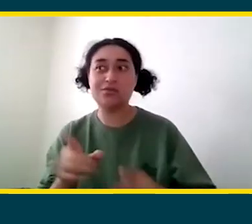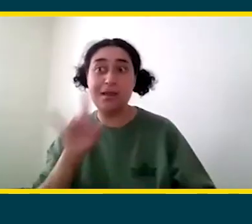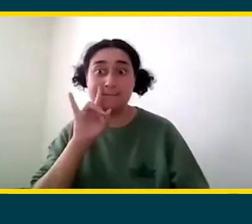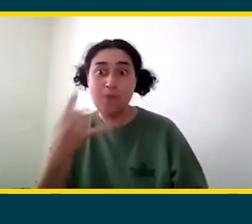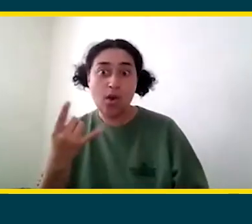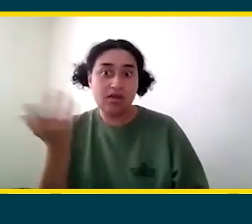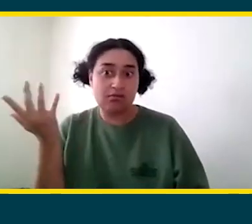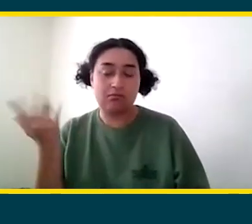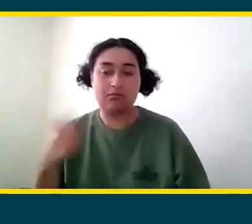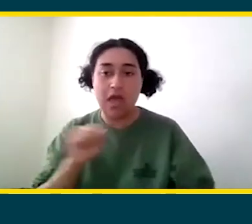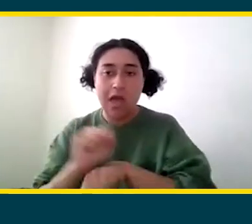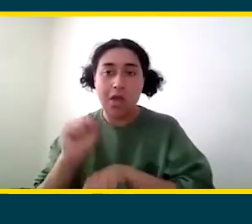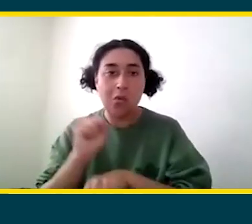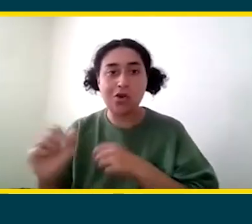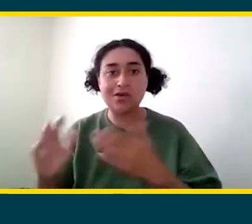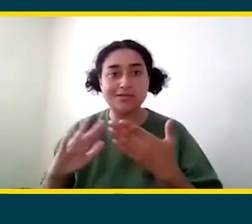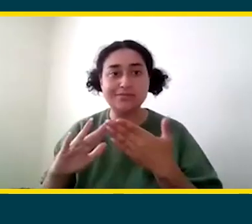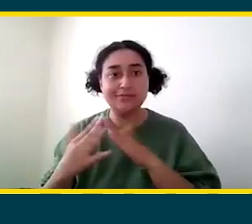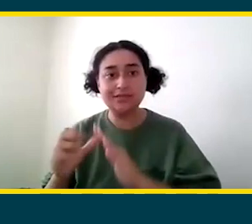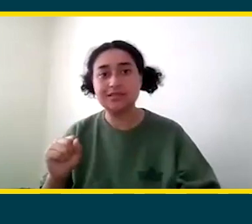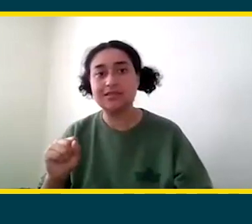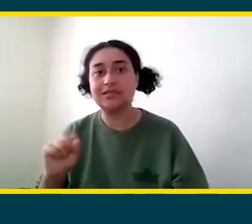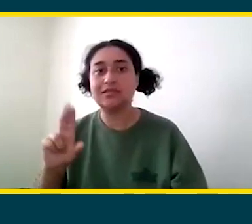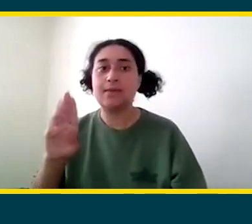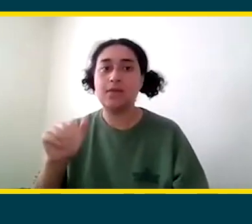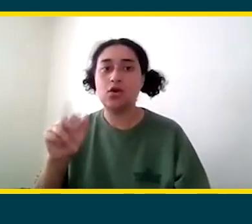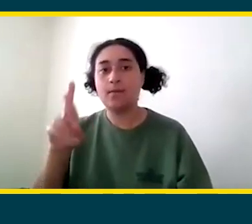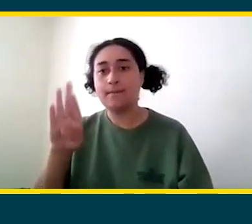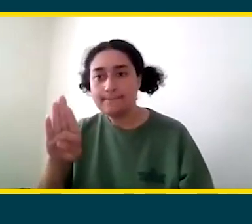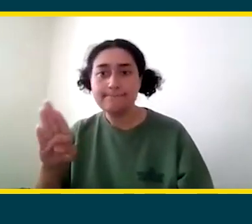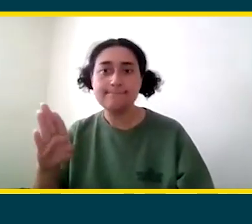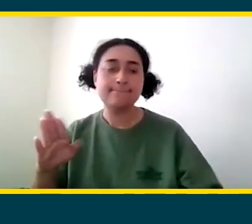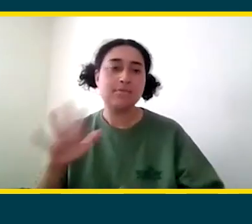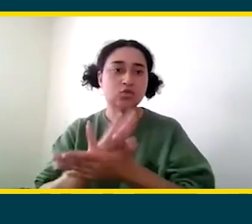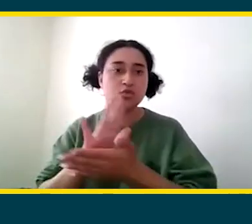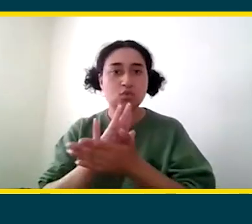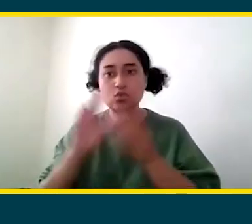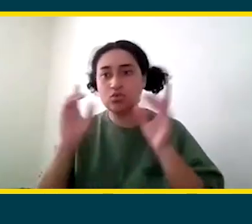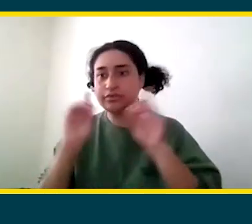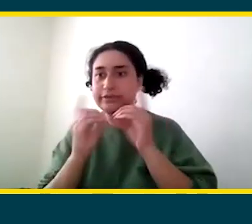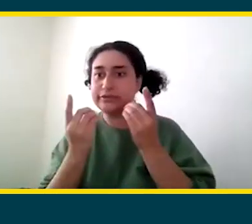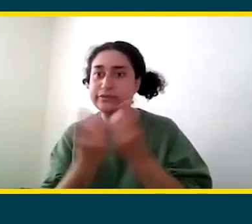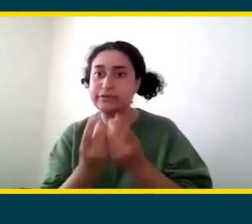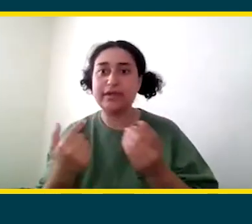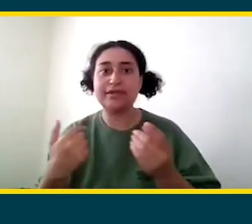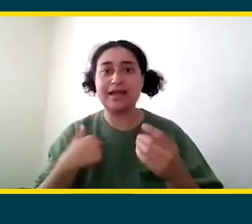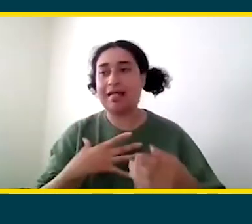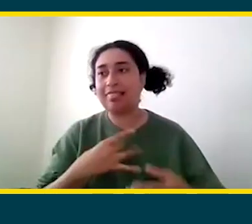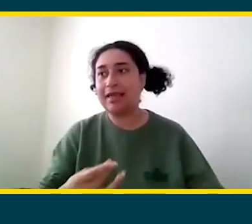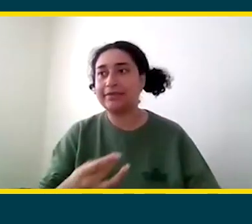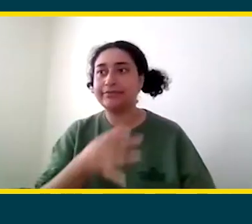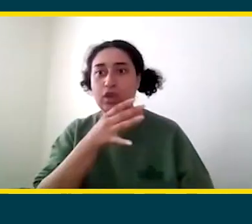I work in a suburban school district. I'm a high school teacher. I like to garden.